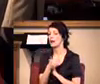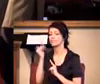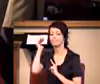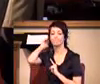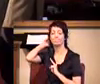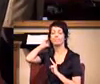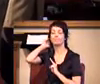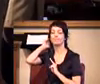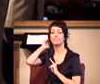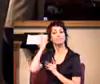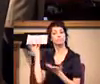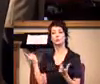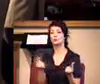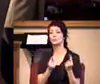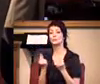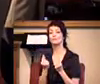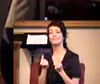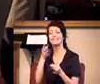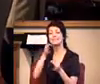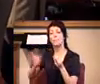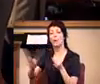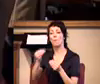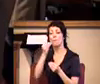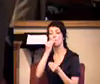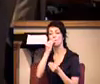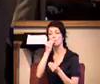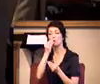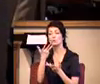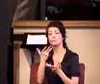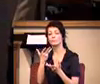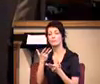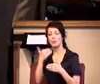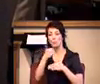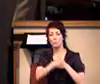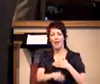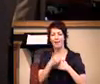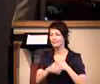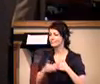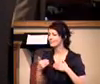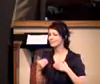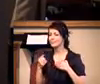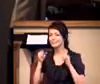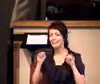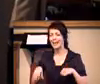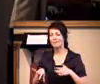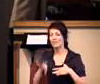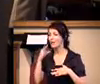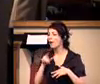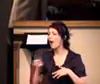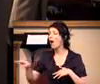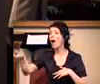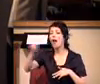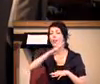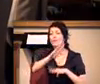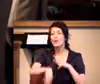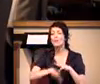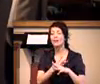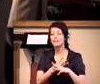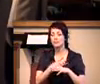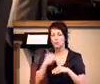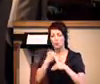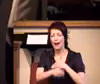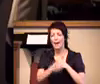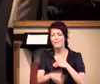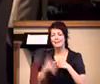he used a simple meal, bread, which is all around the world, to symbolize